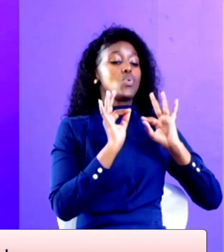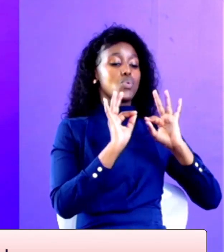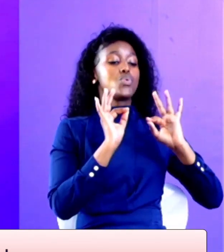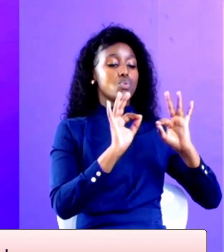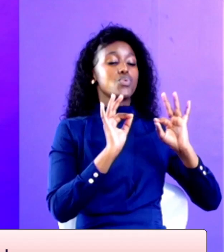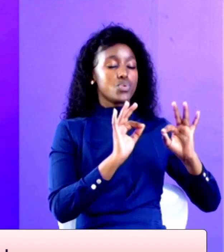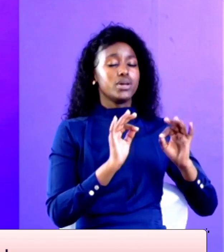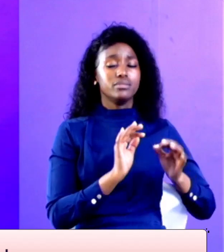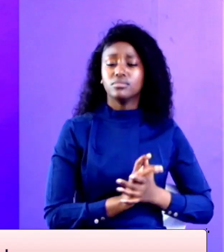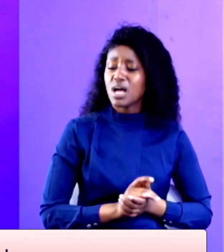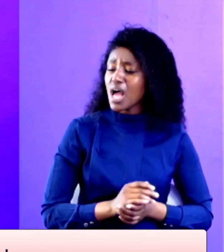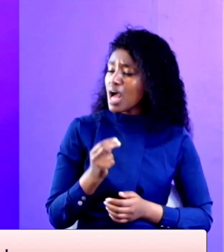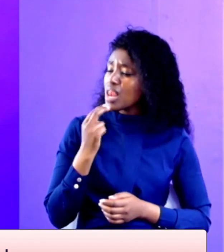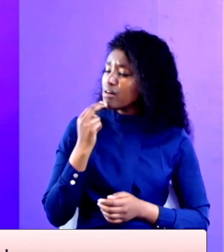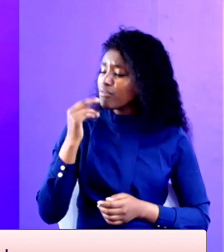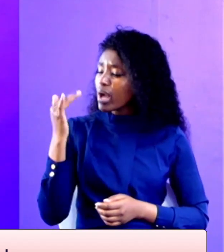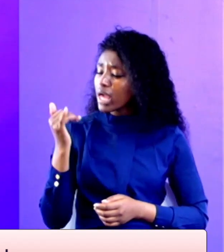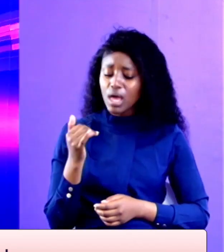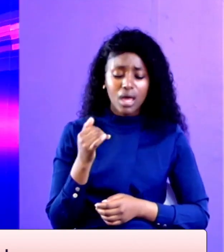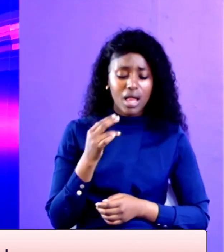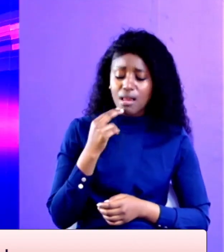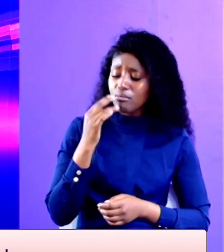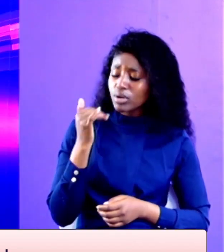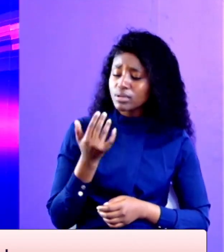why are you laughing? Okay,